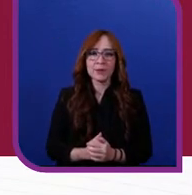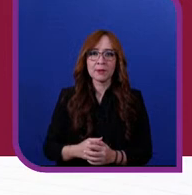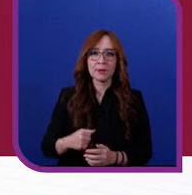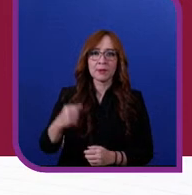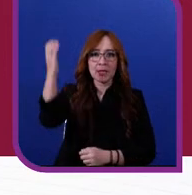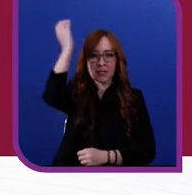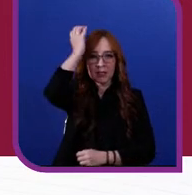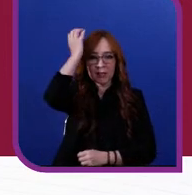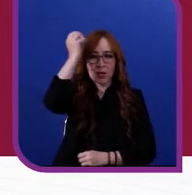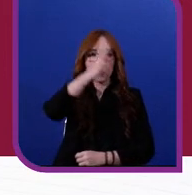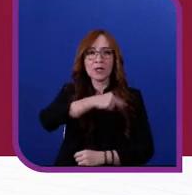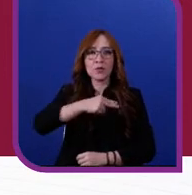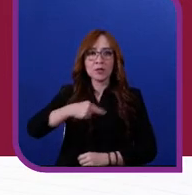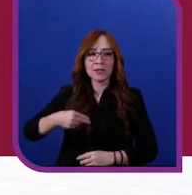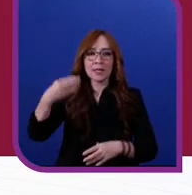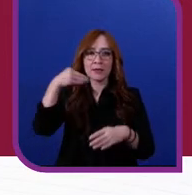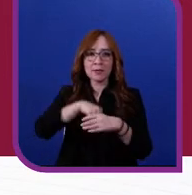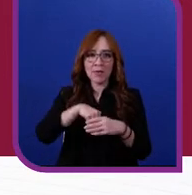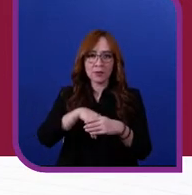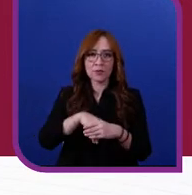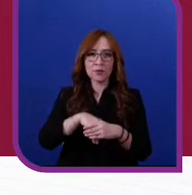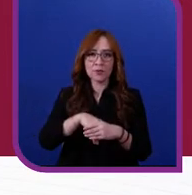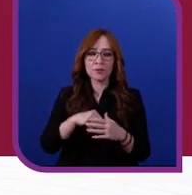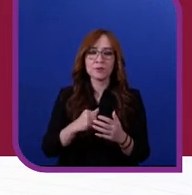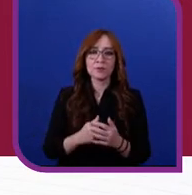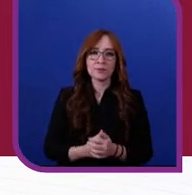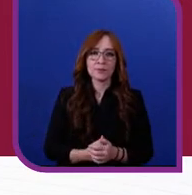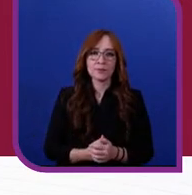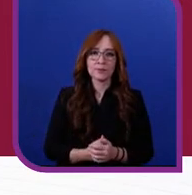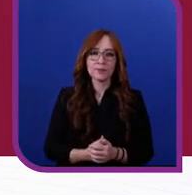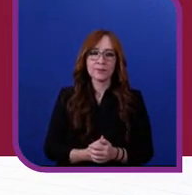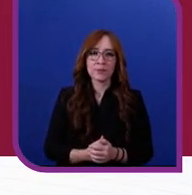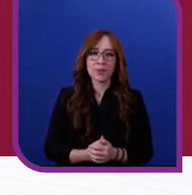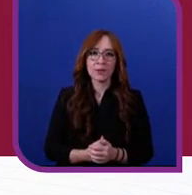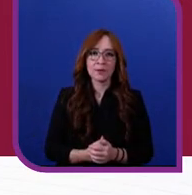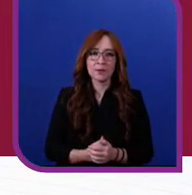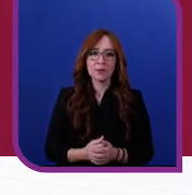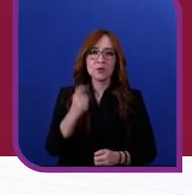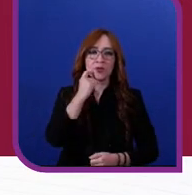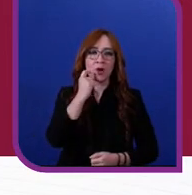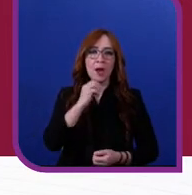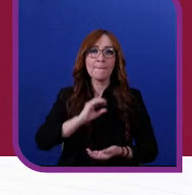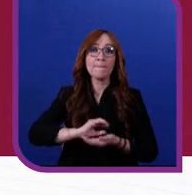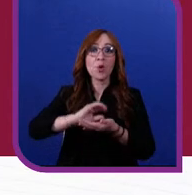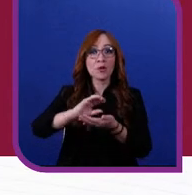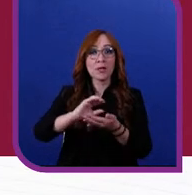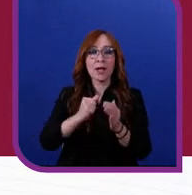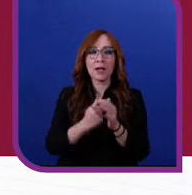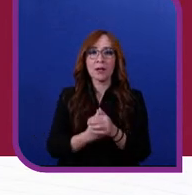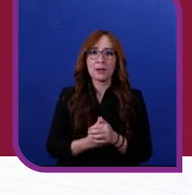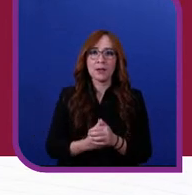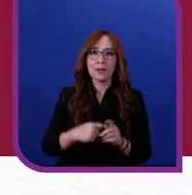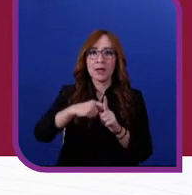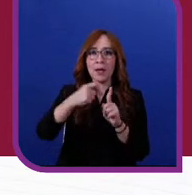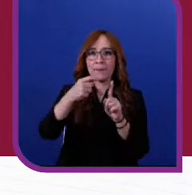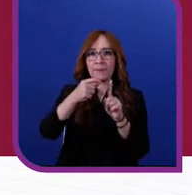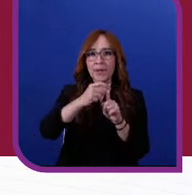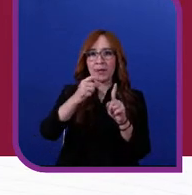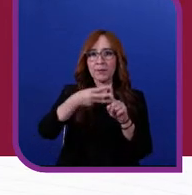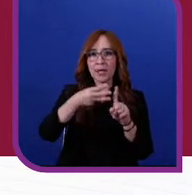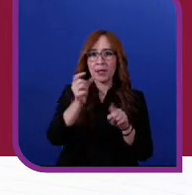month Hai Ah Pipi modeled Iya tuh be able to create the infrastructure rasa